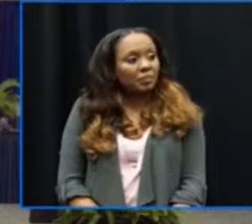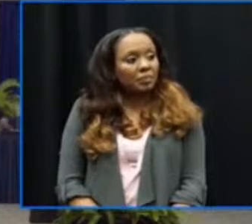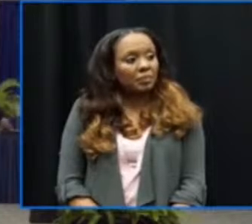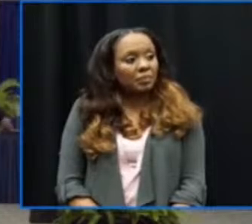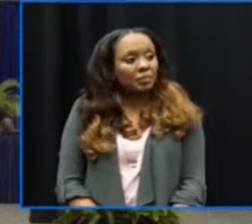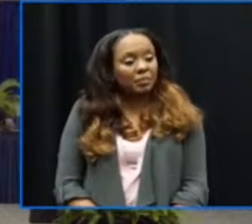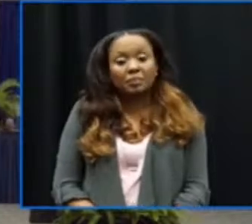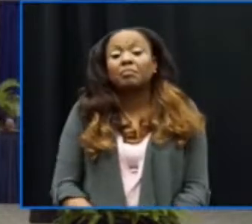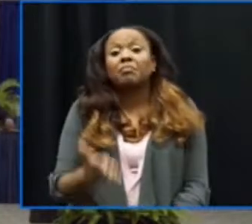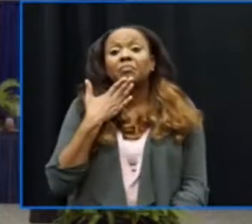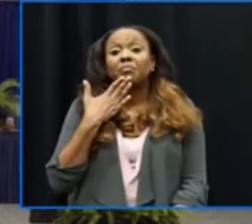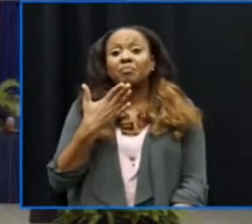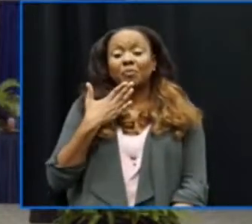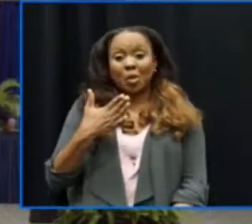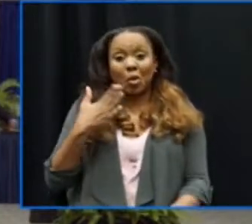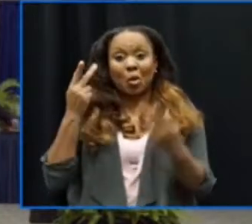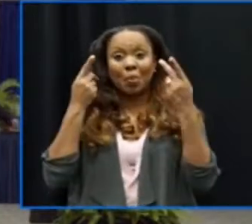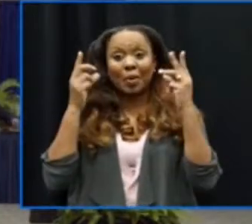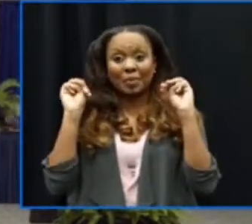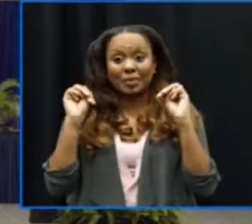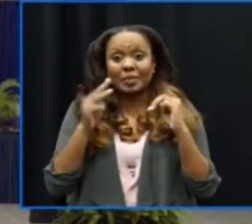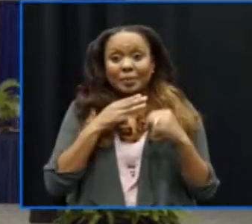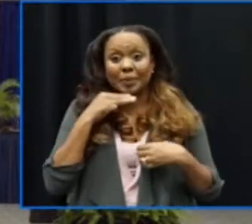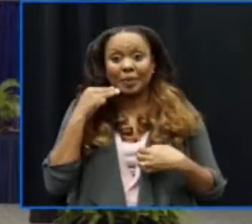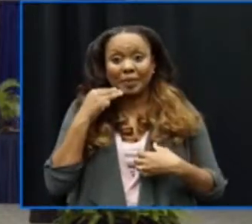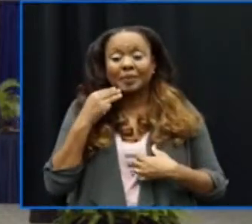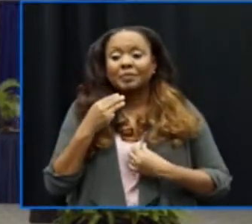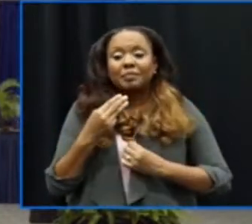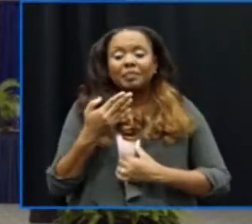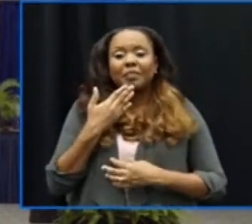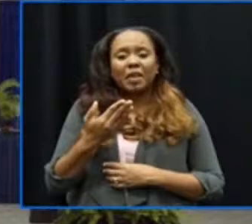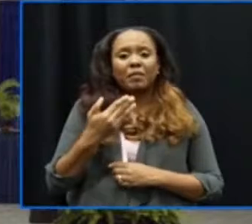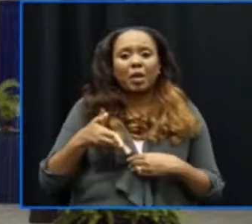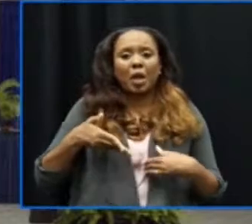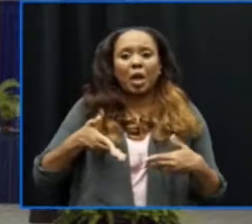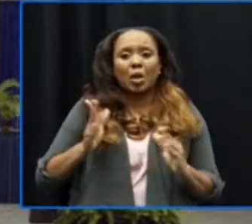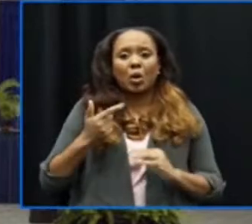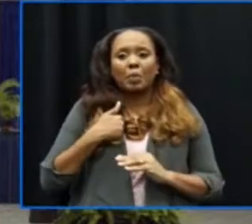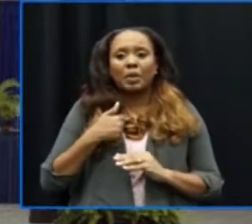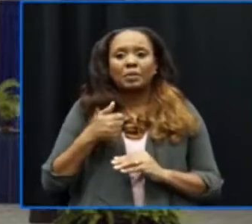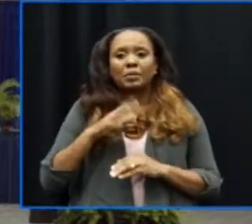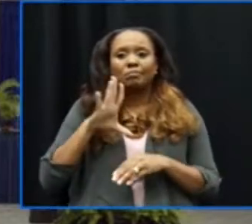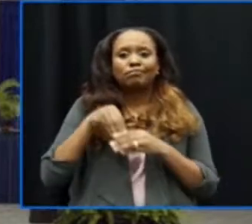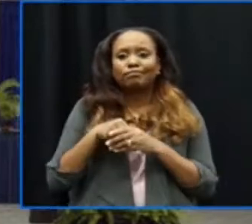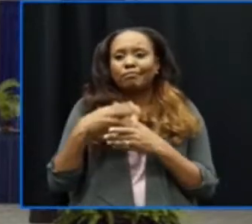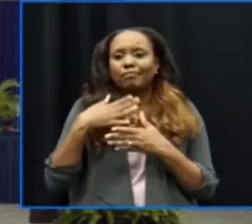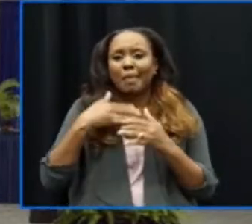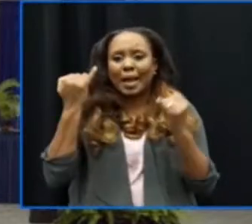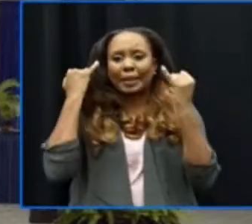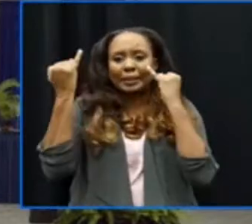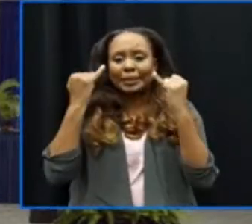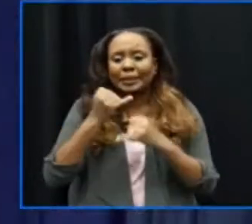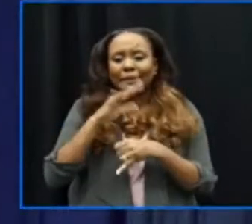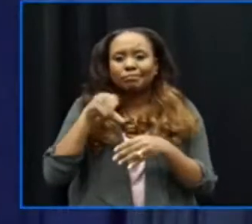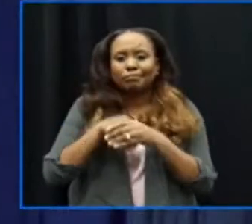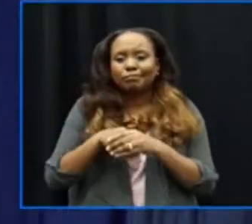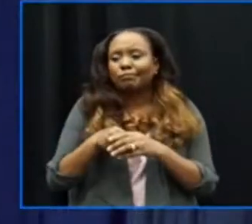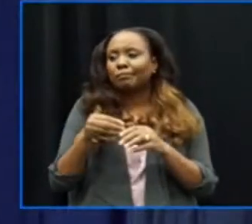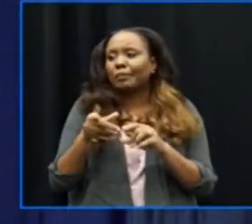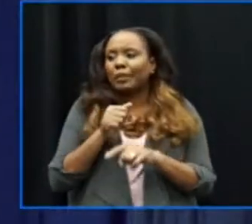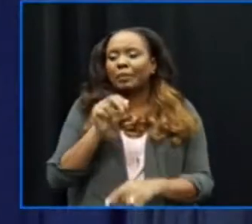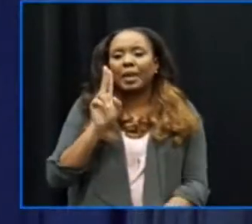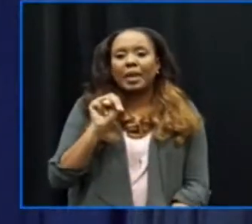Well, thank you, Madam PM, for allowing me to give a few remarks on behalf of the NUPW, which